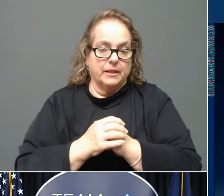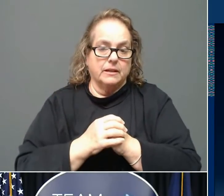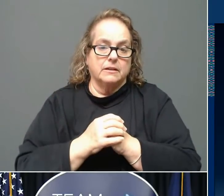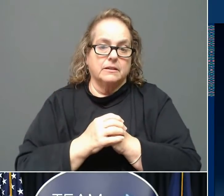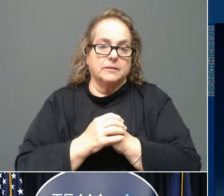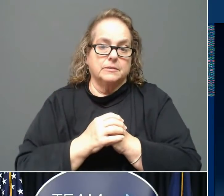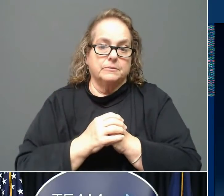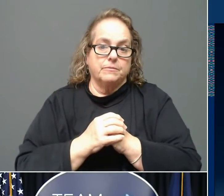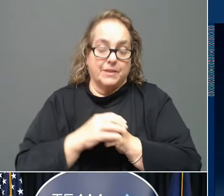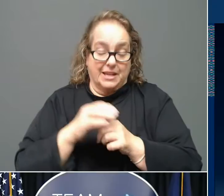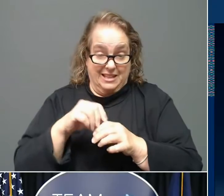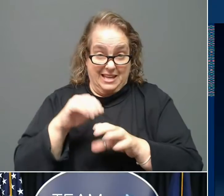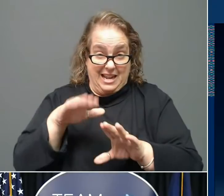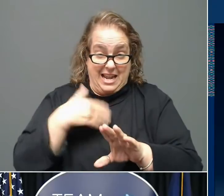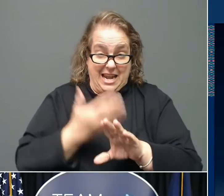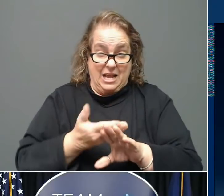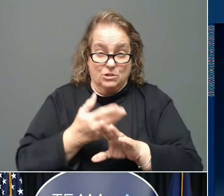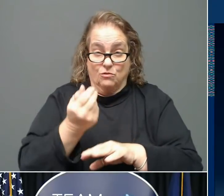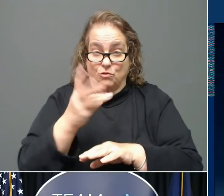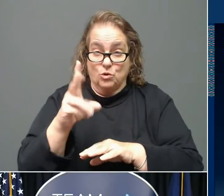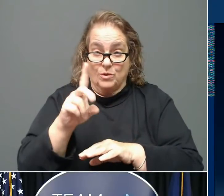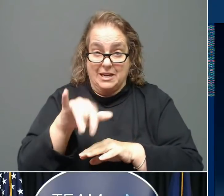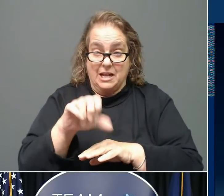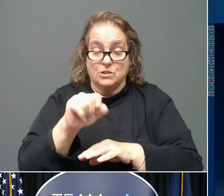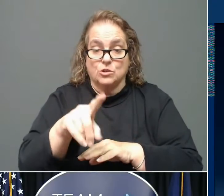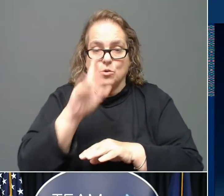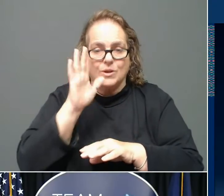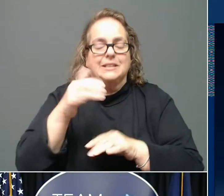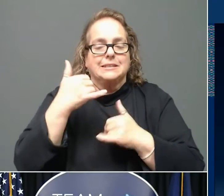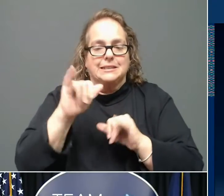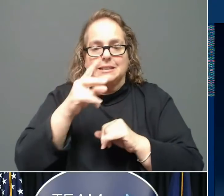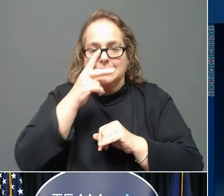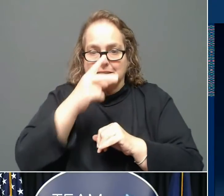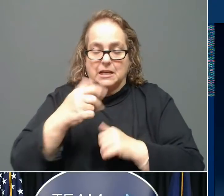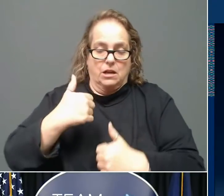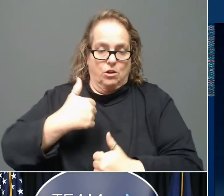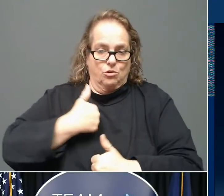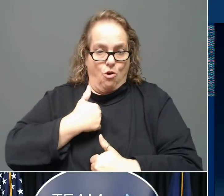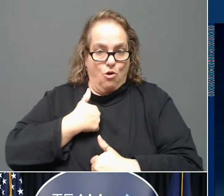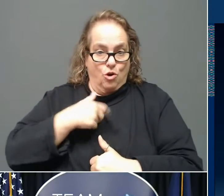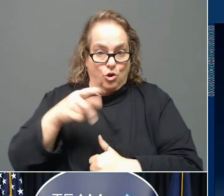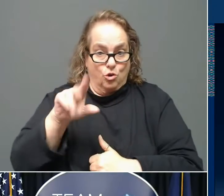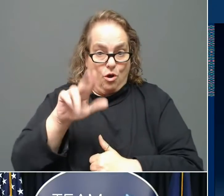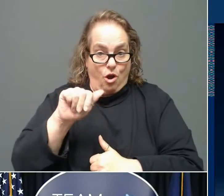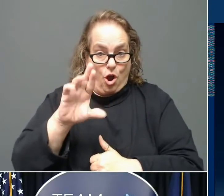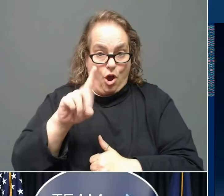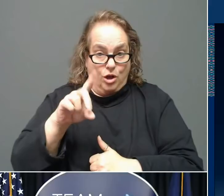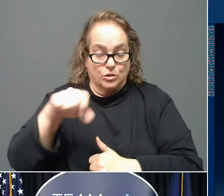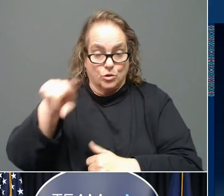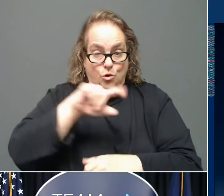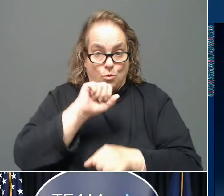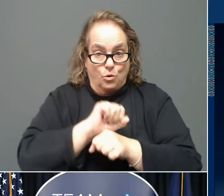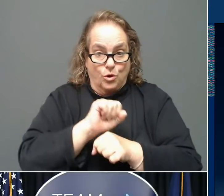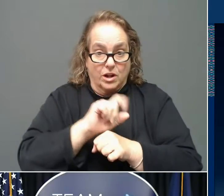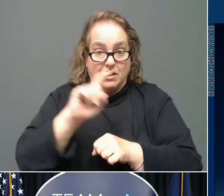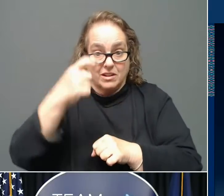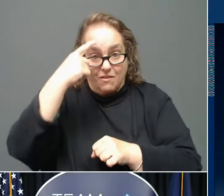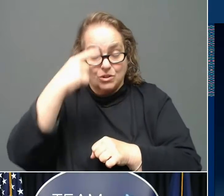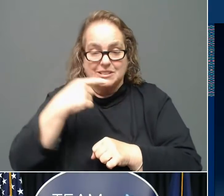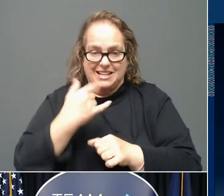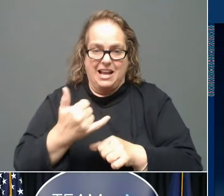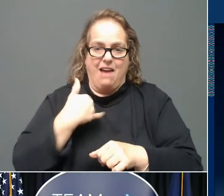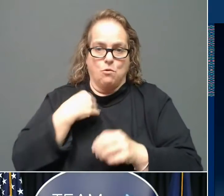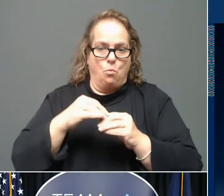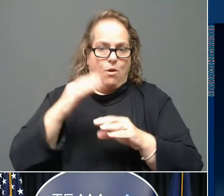In the next few days, you'll still see guardsmen out working. As the governor indicated, there are more than 70 on duty right now, and